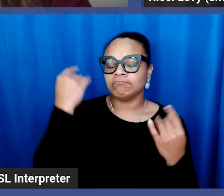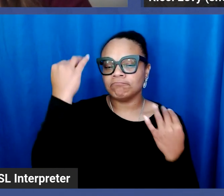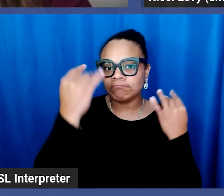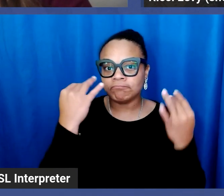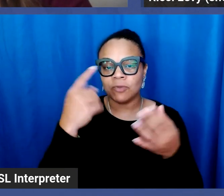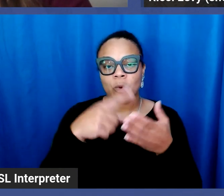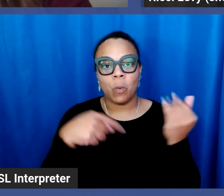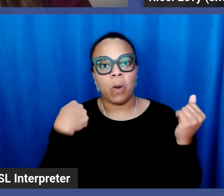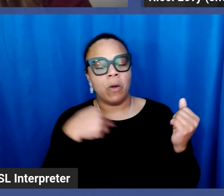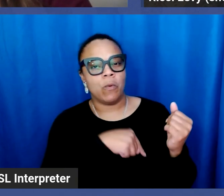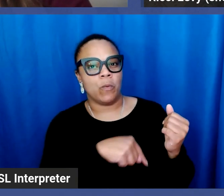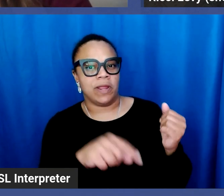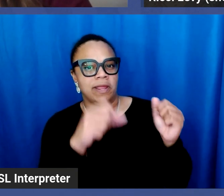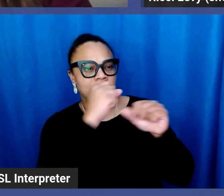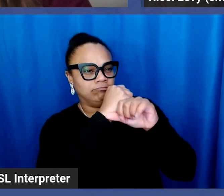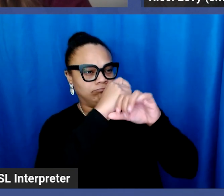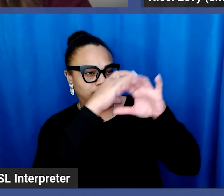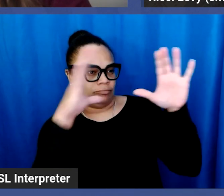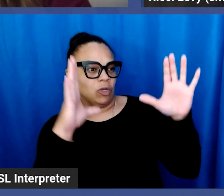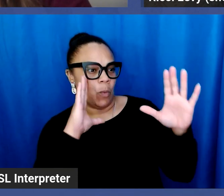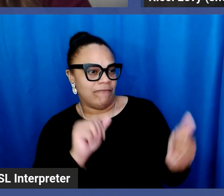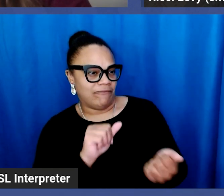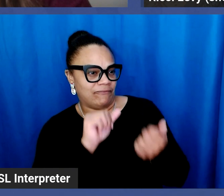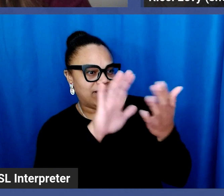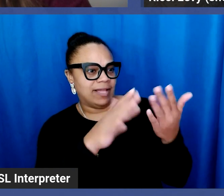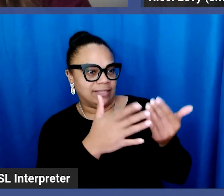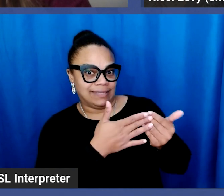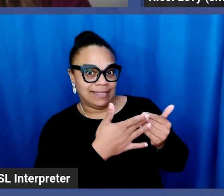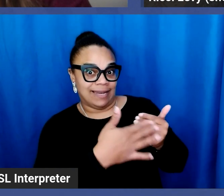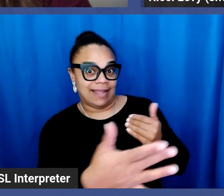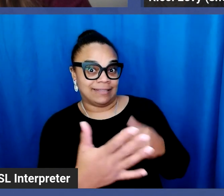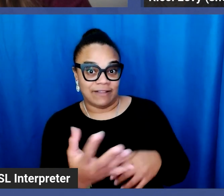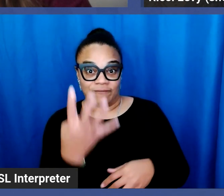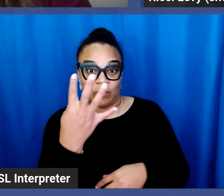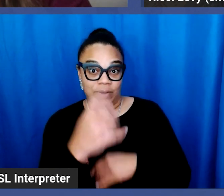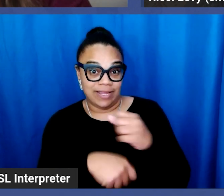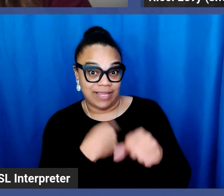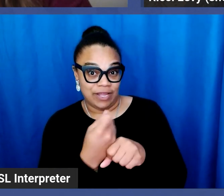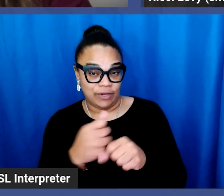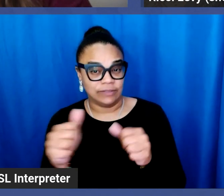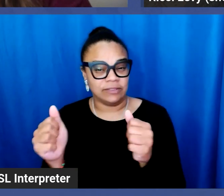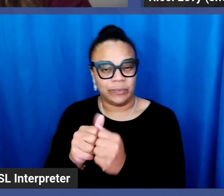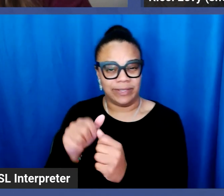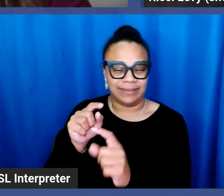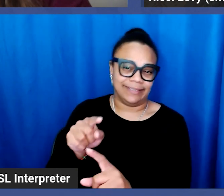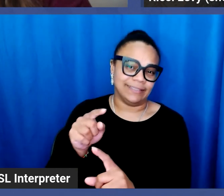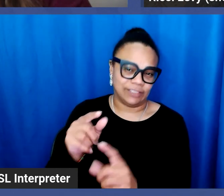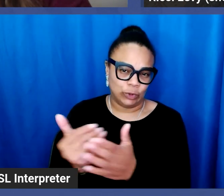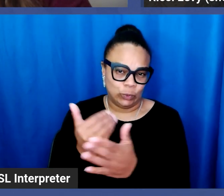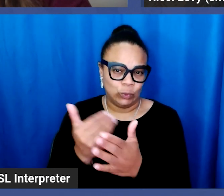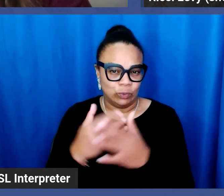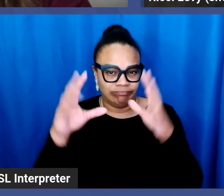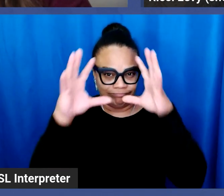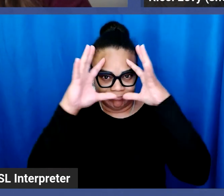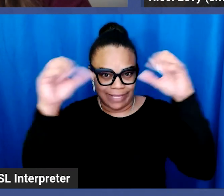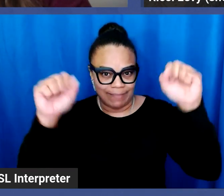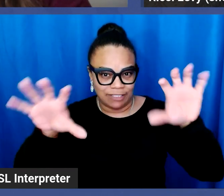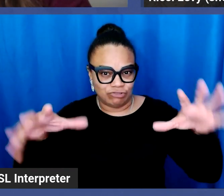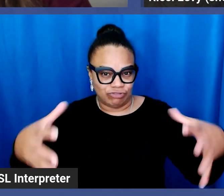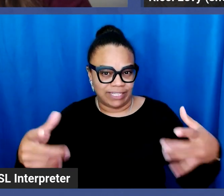facing in the next 4 years of this new administration. And I'm thinking about